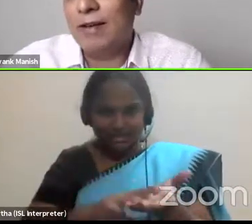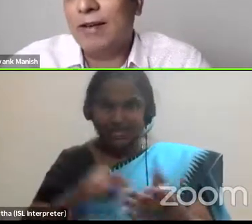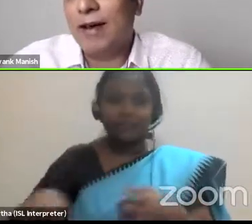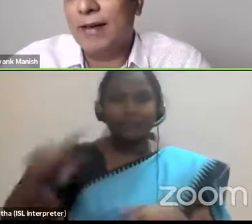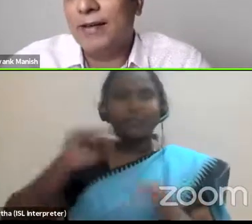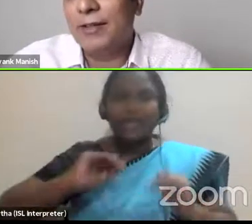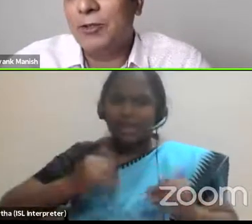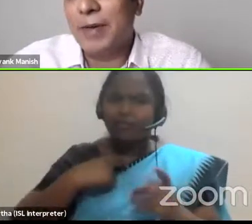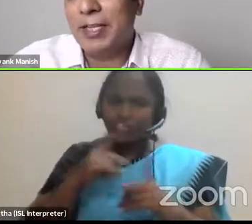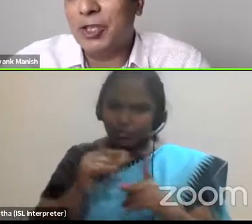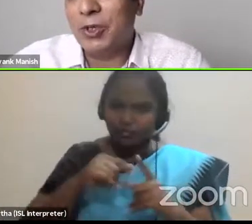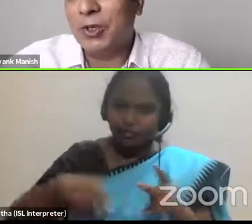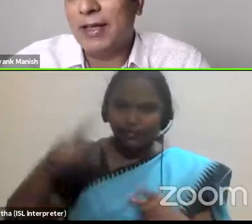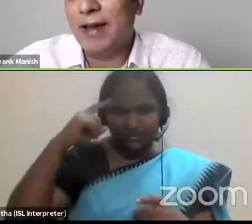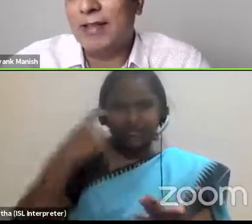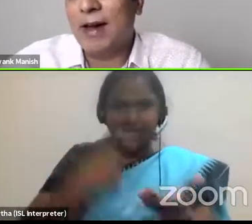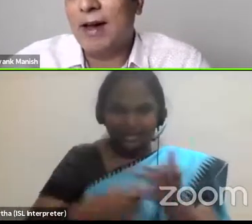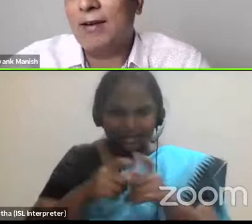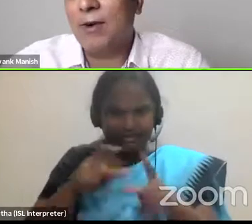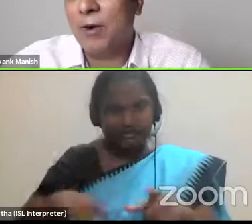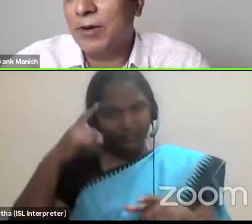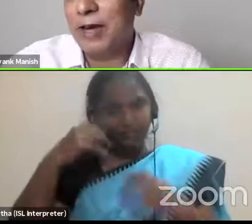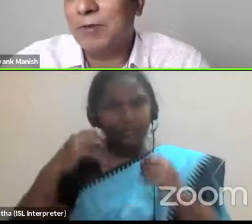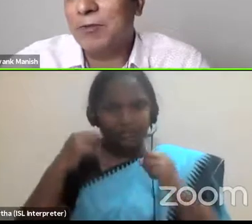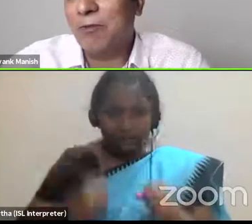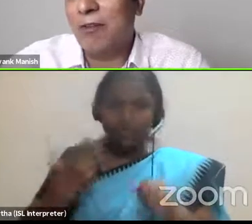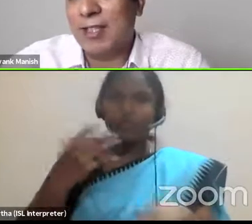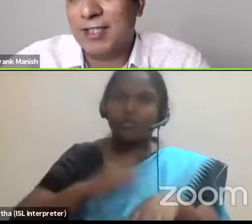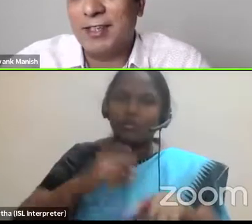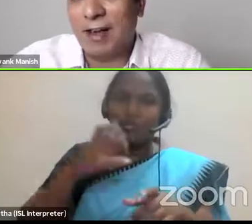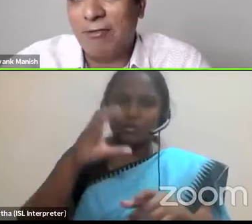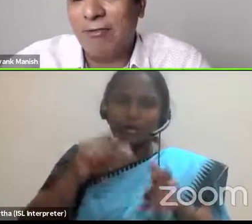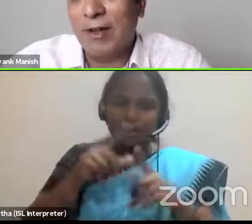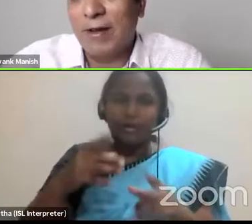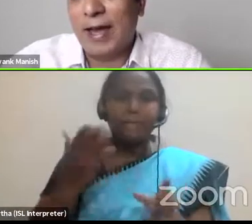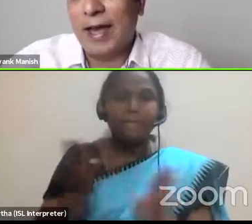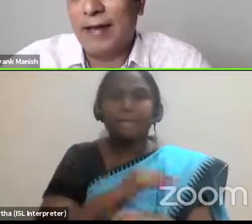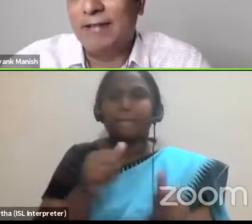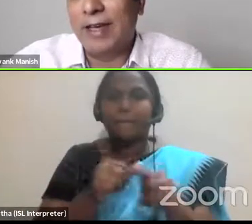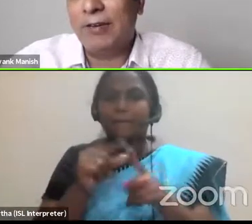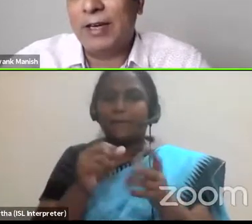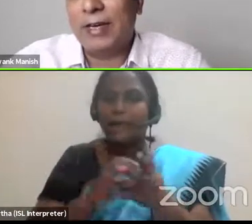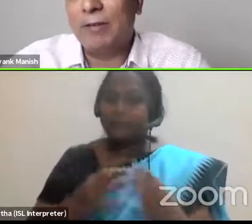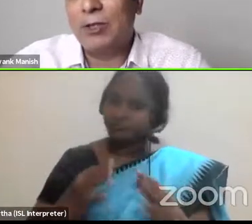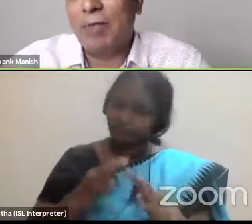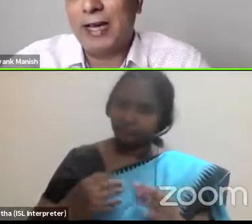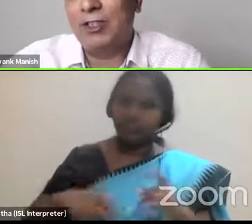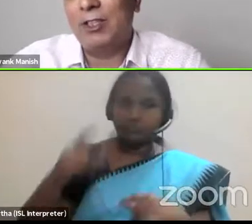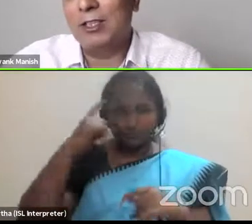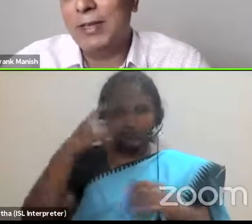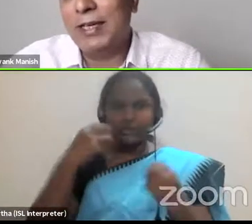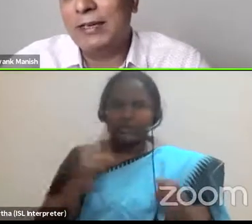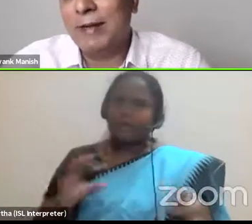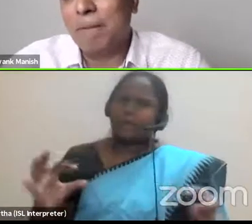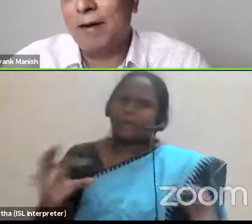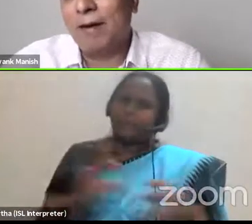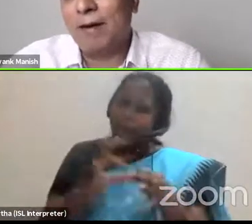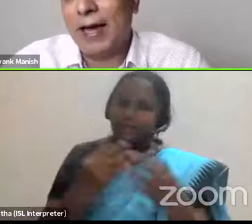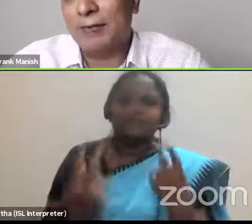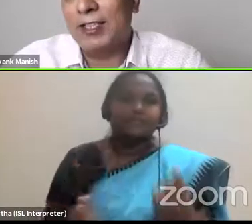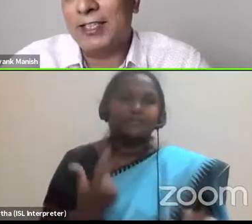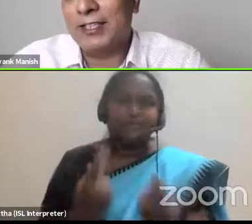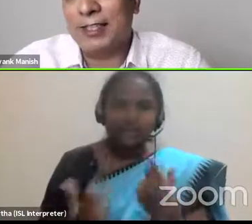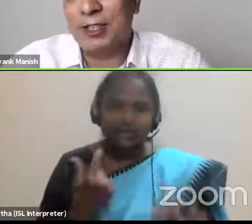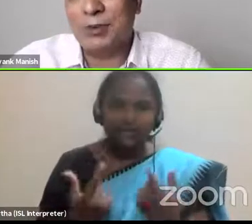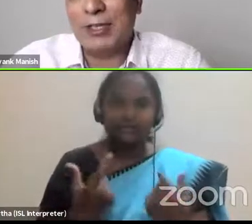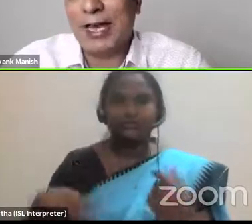do the R&D to make sure that our holograms were fast enough and they were able to match the speed